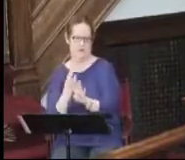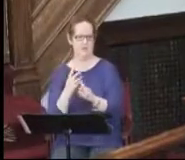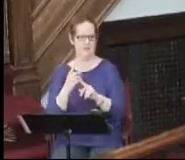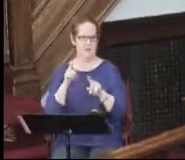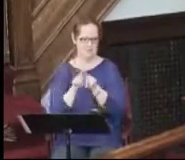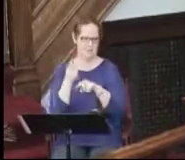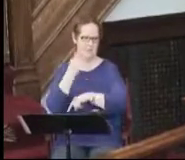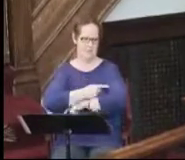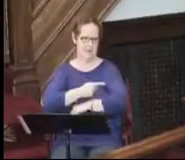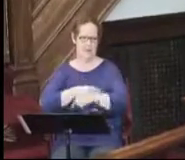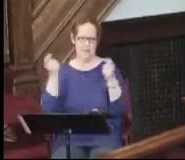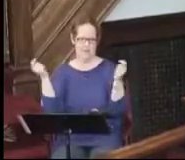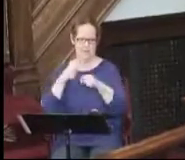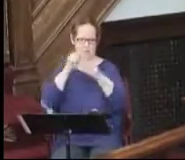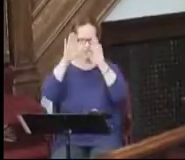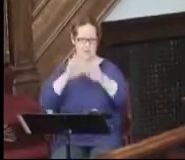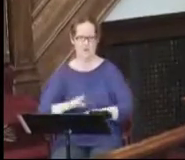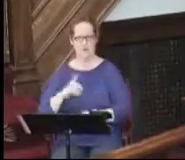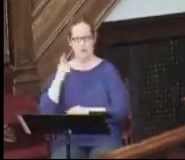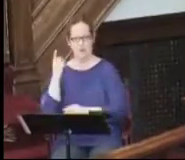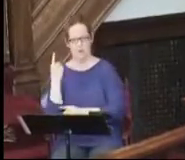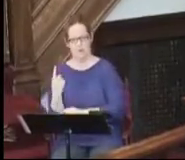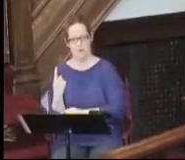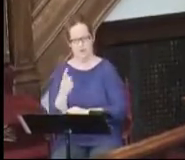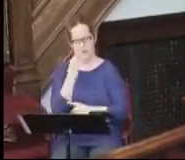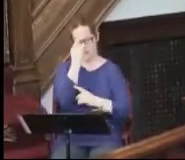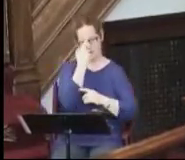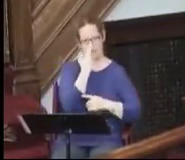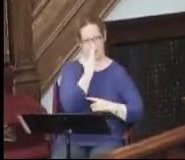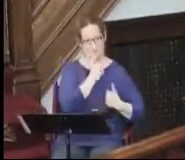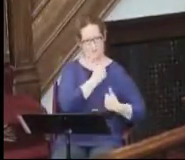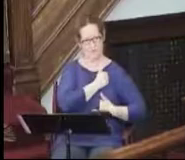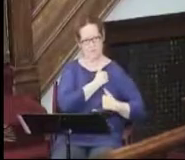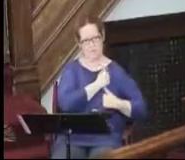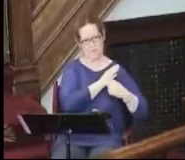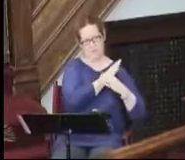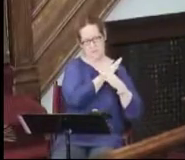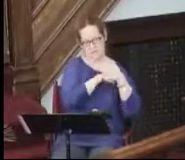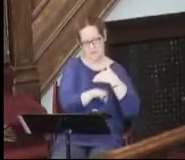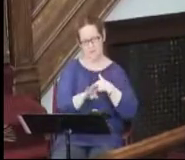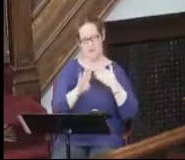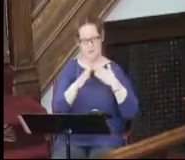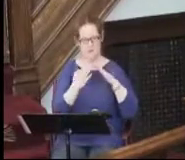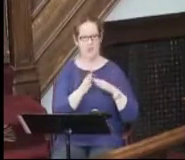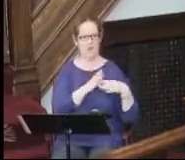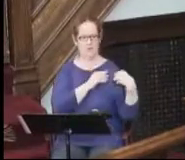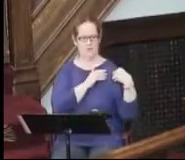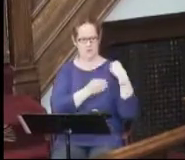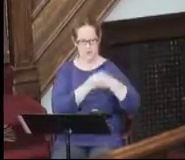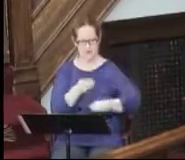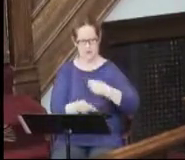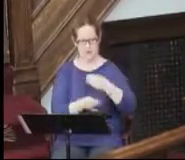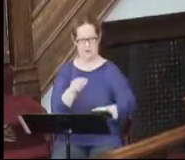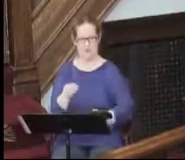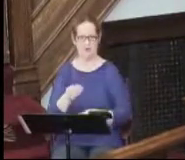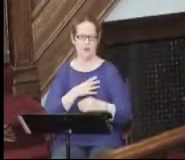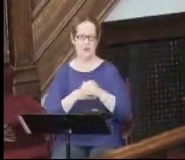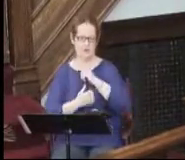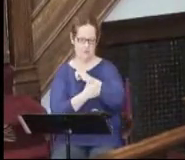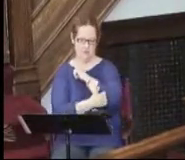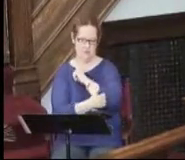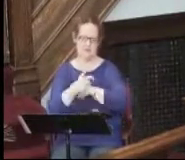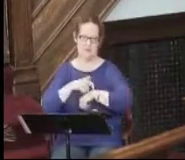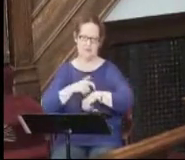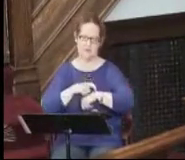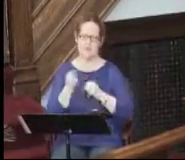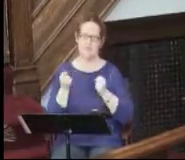Sunday. The one procession leading the Roman garrison into the city was a traditional one, for Passover was a time when